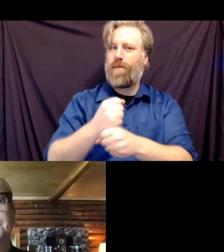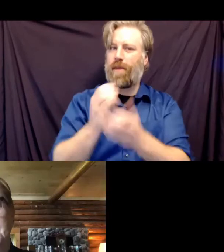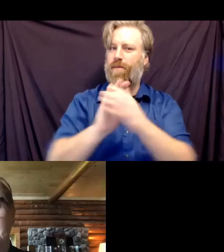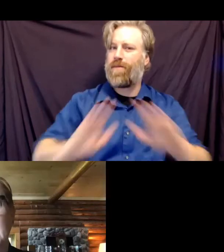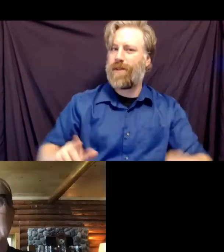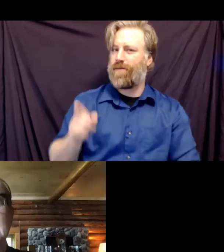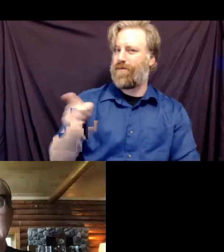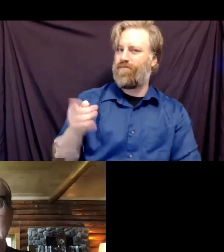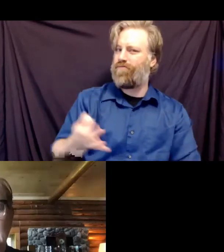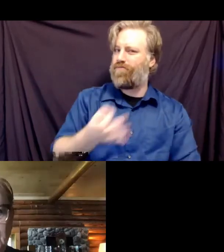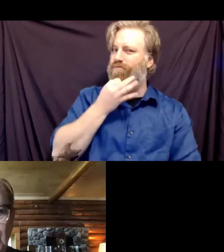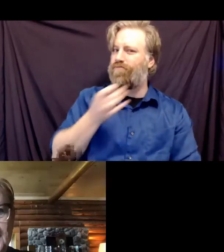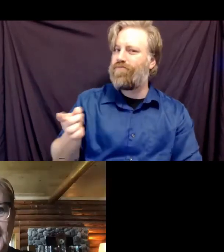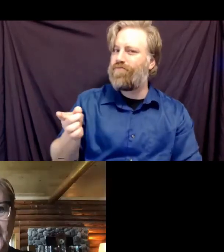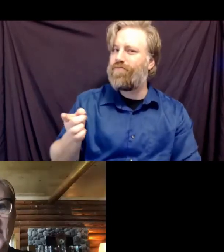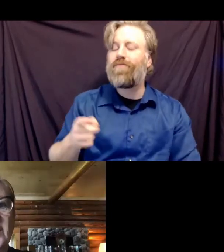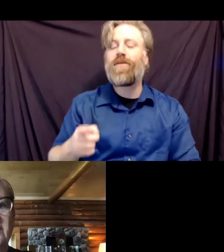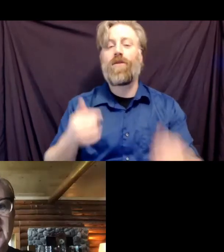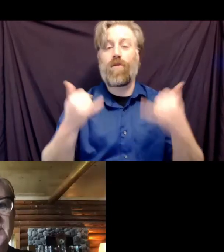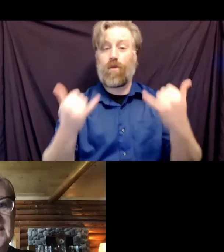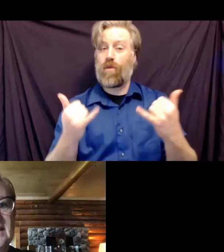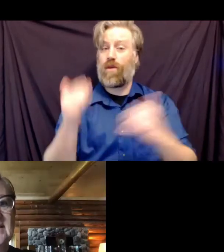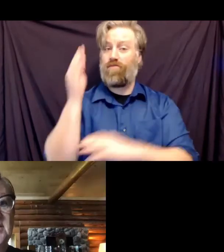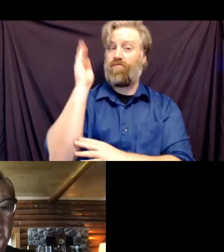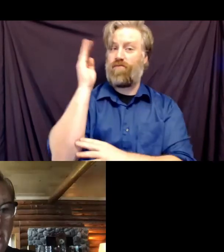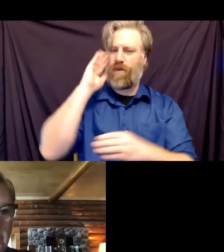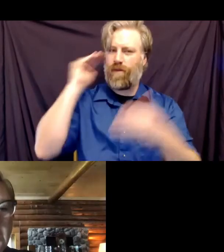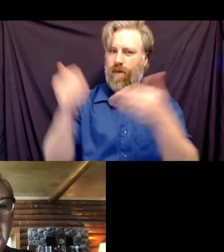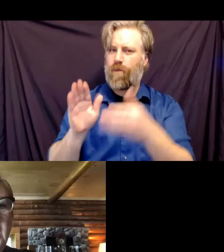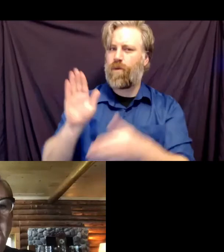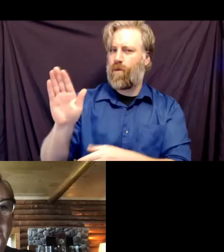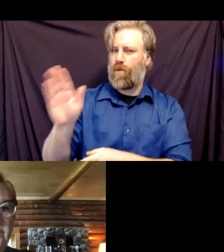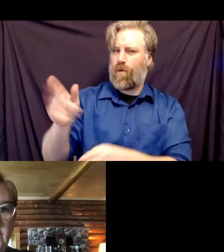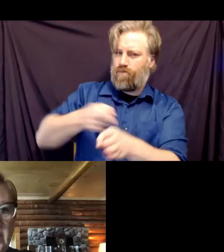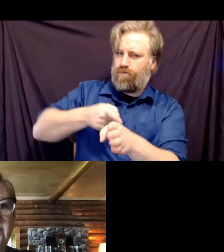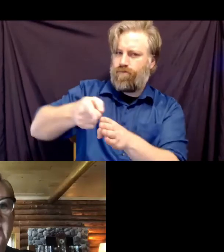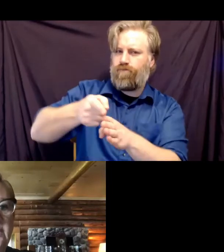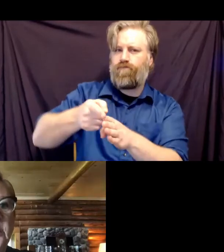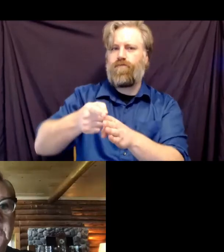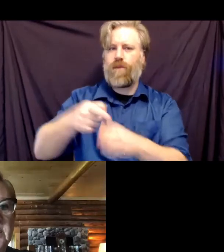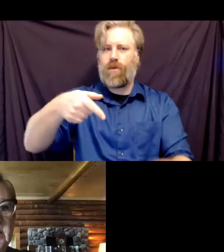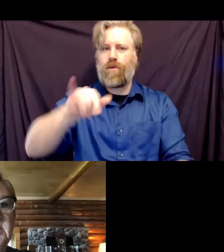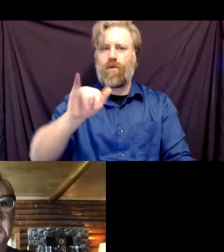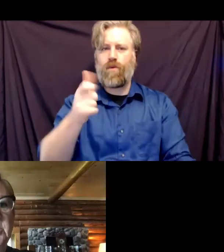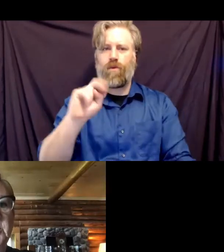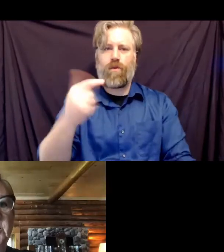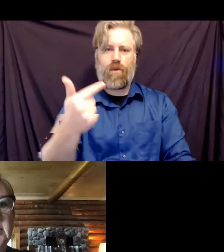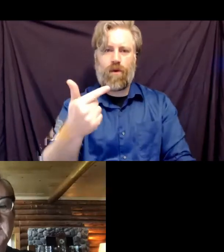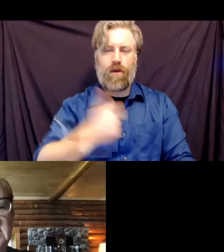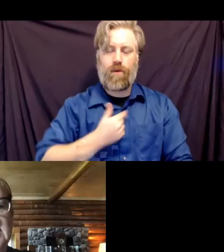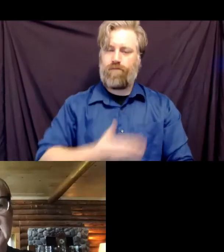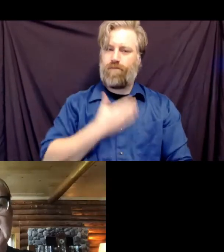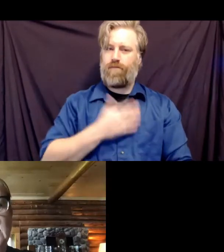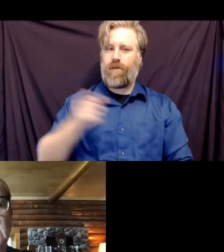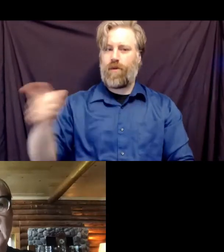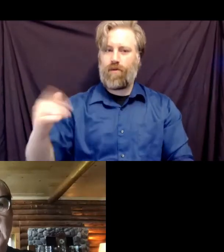whole session today is focused on your area of expertise in Qigong. And we are very grateful that you've worked with us and shared your